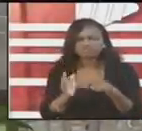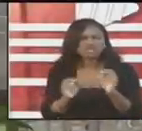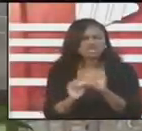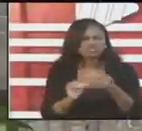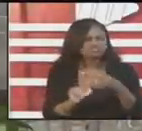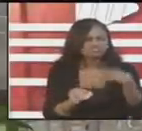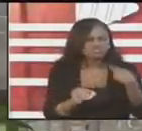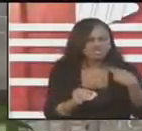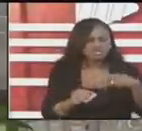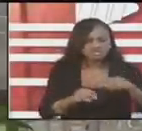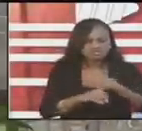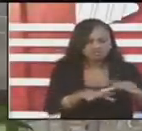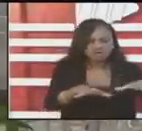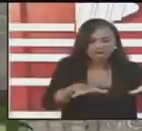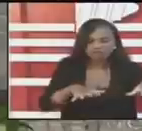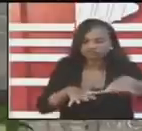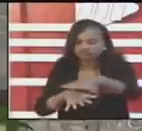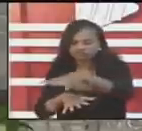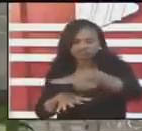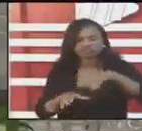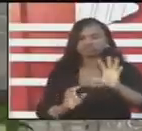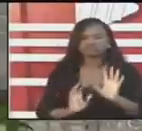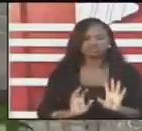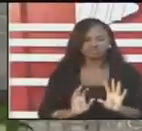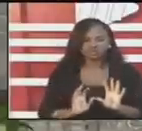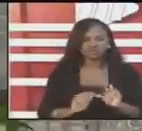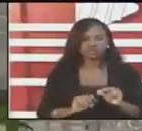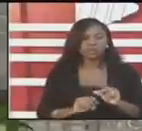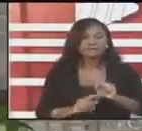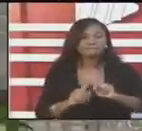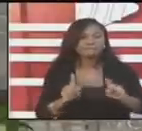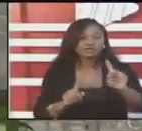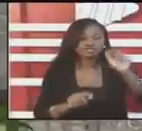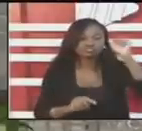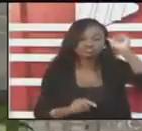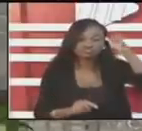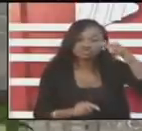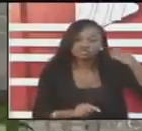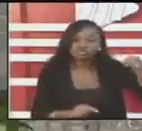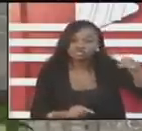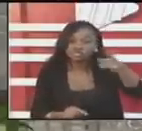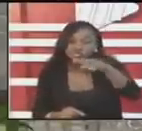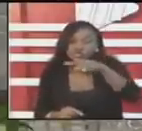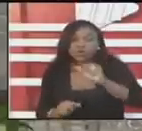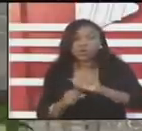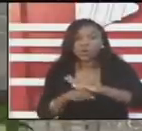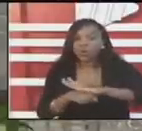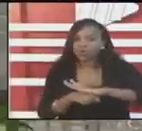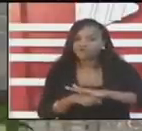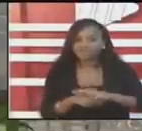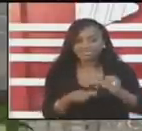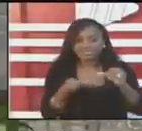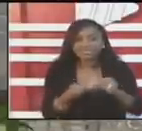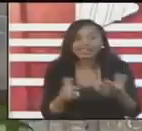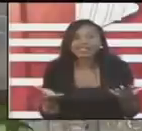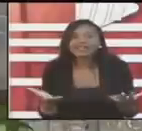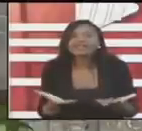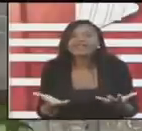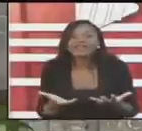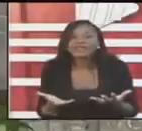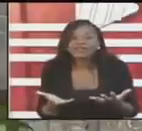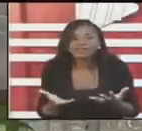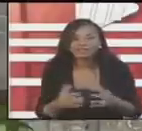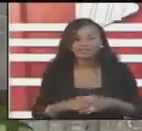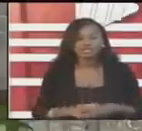of local transmission to Trinidad and Tobago, but it is a reminder that COVID-19 is still at our doorsteps. It is also